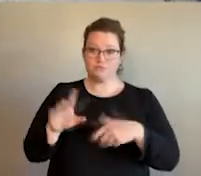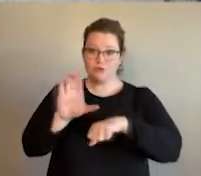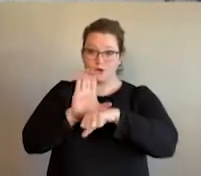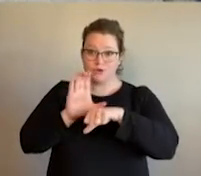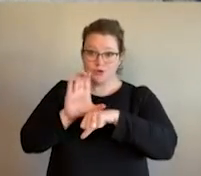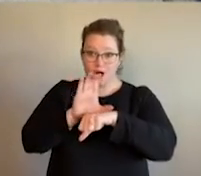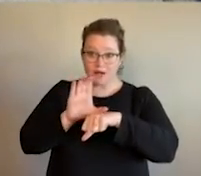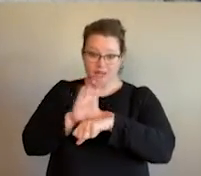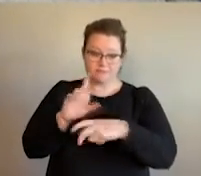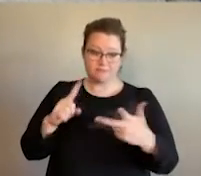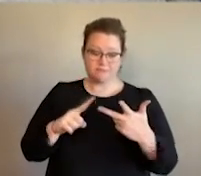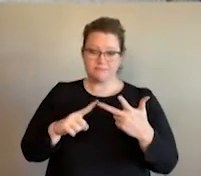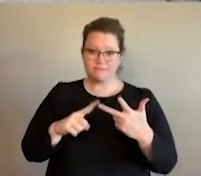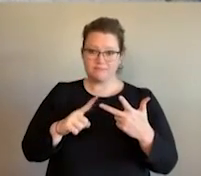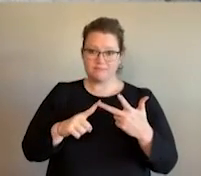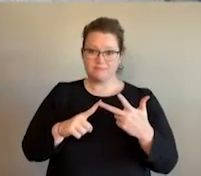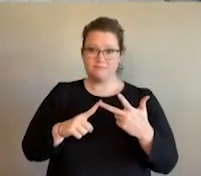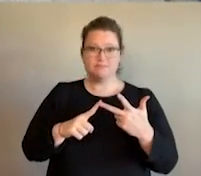chocolate,